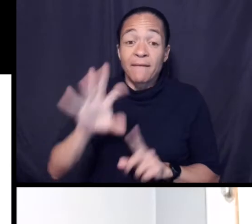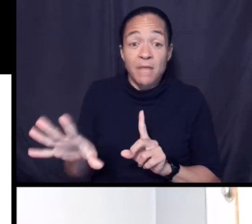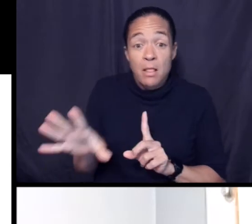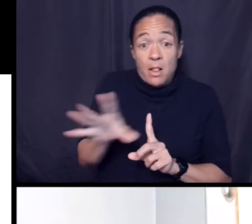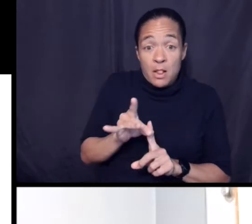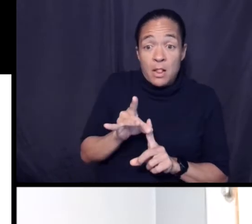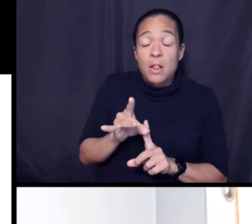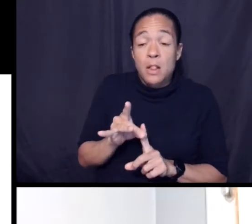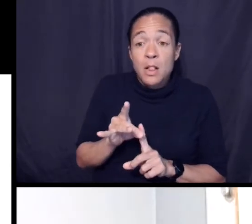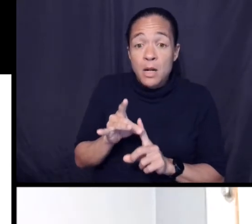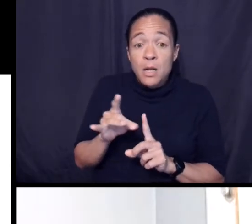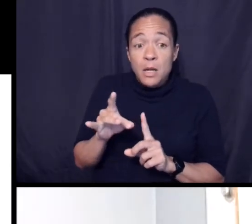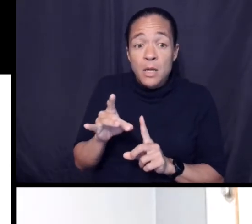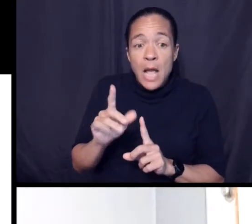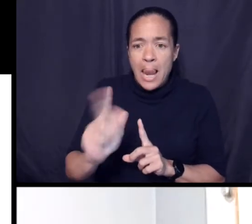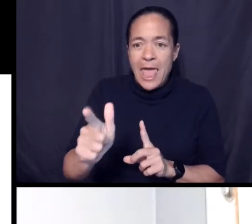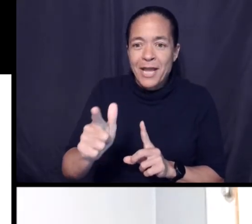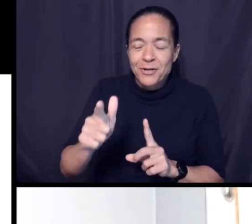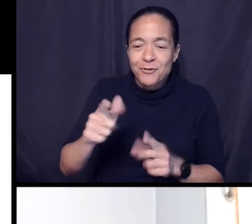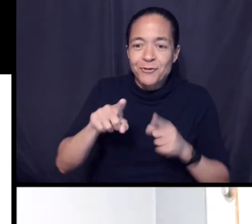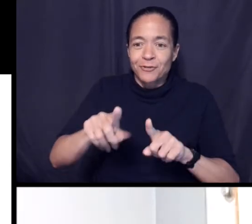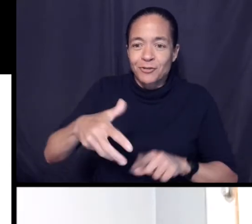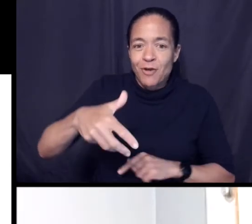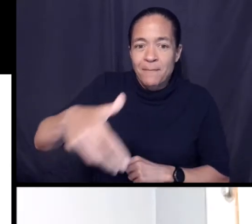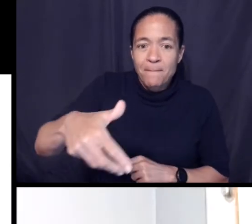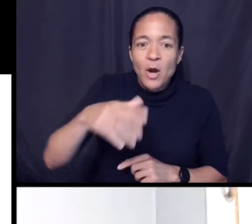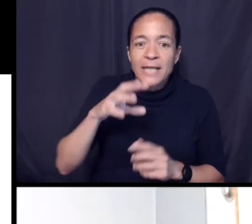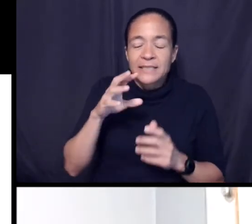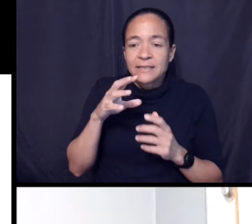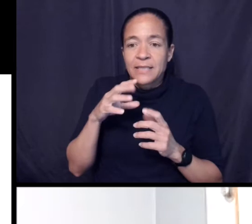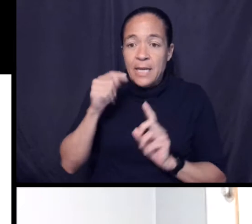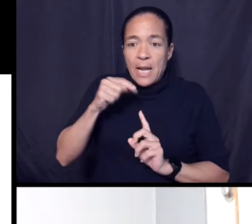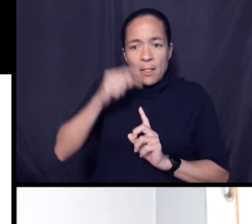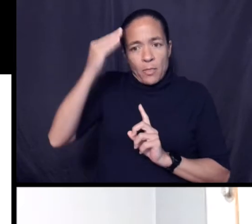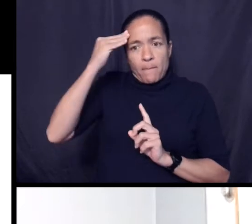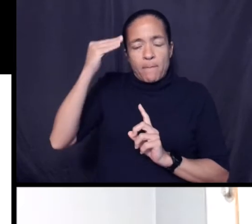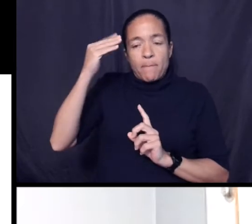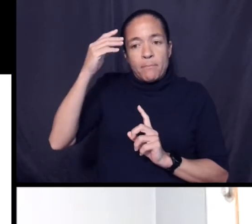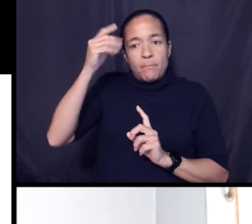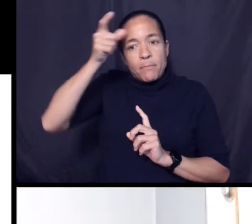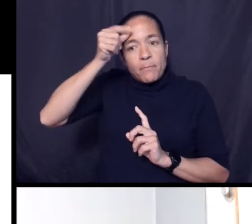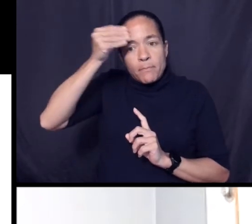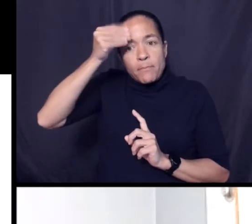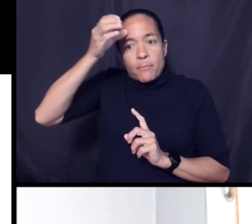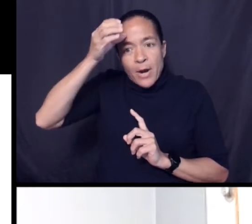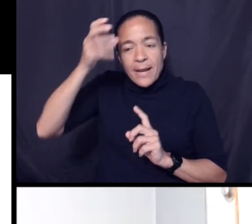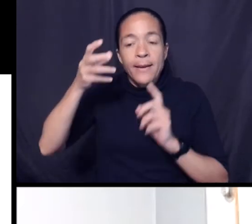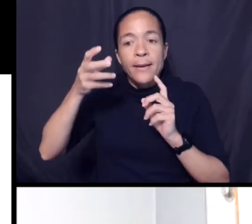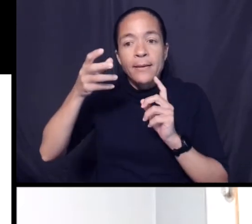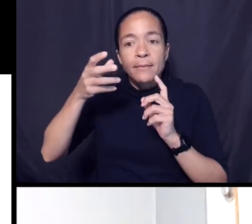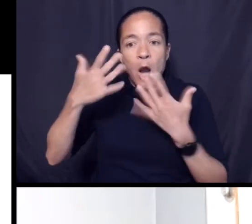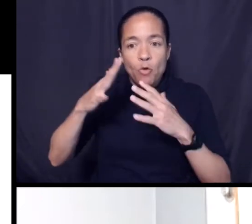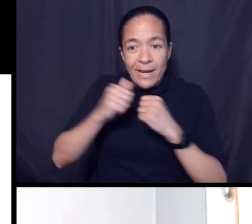infection happens later in pregnancy, typically that part of neurodevelopment has already happened where your brain structure is